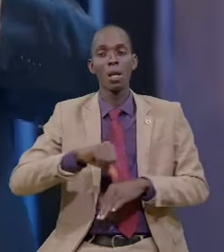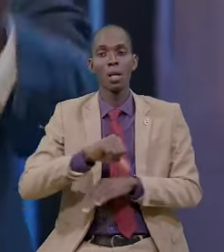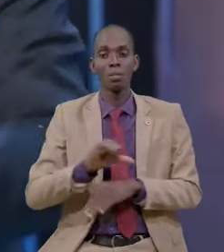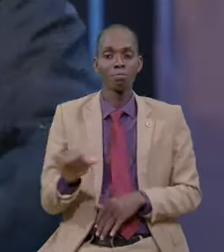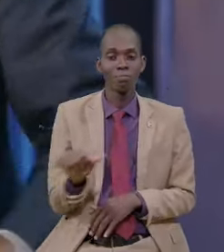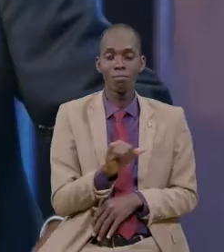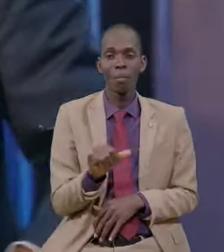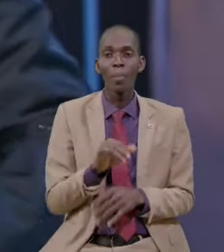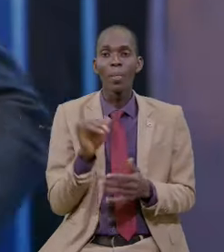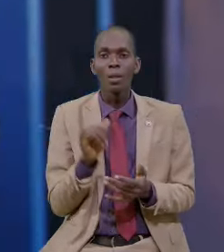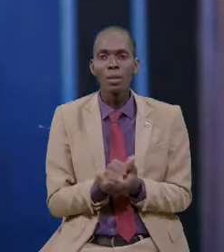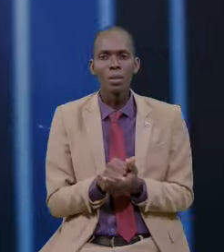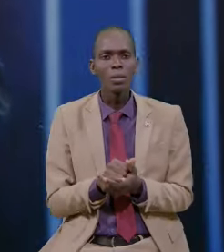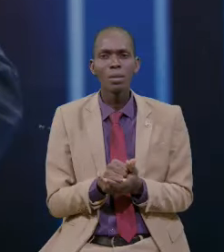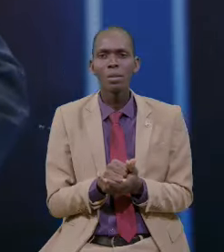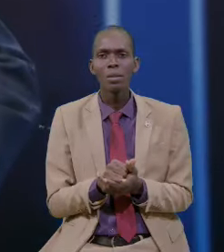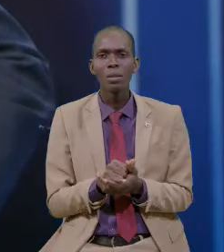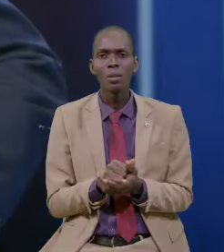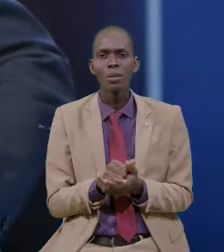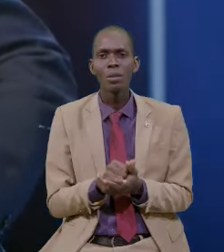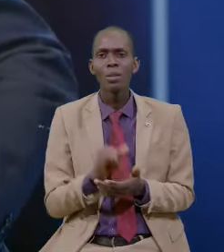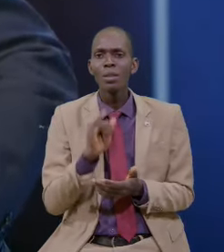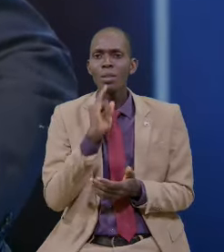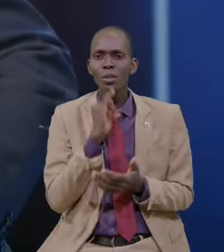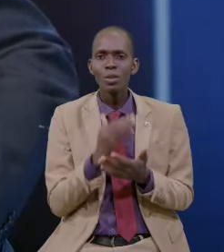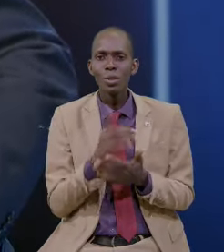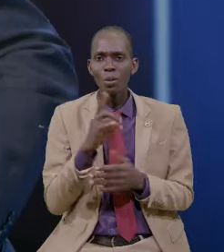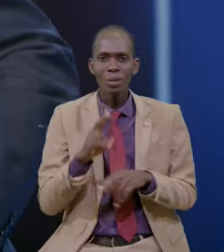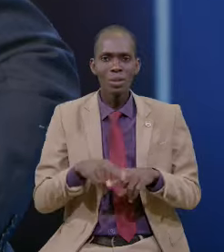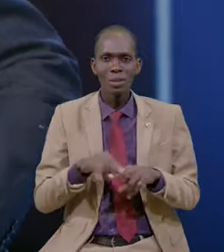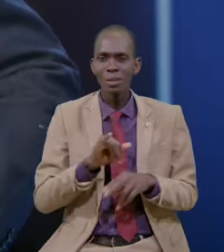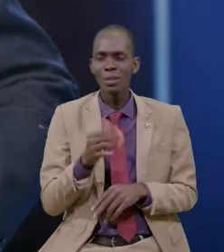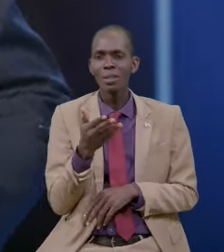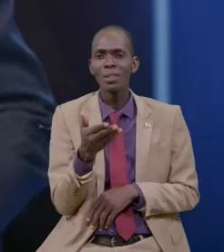me here. Why don't you, is somebody sitting down there?